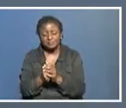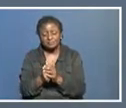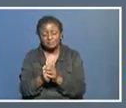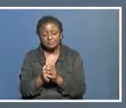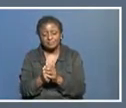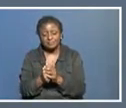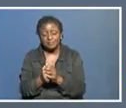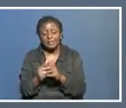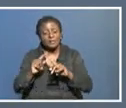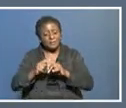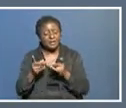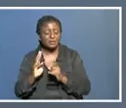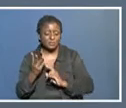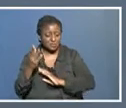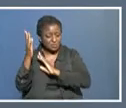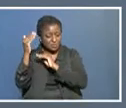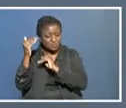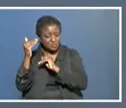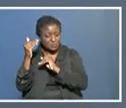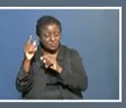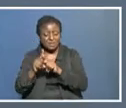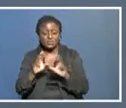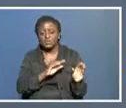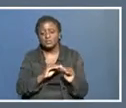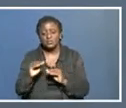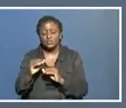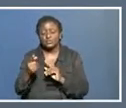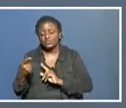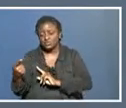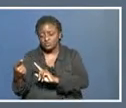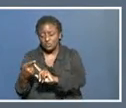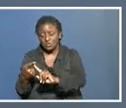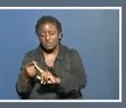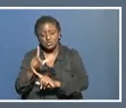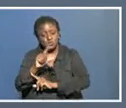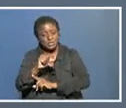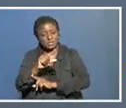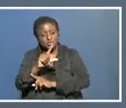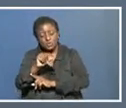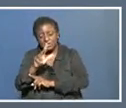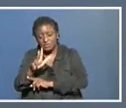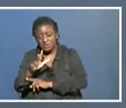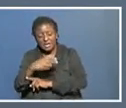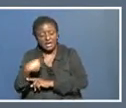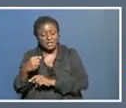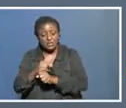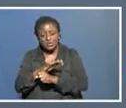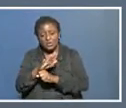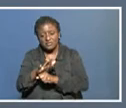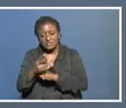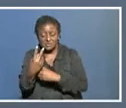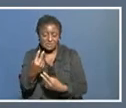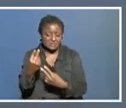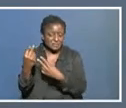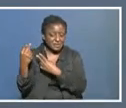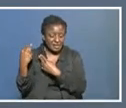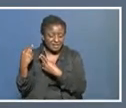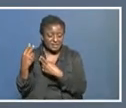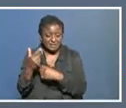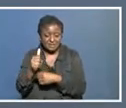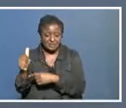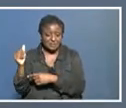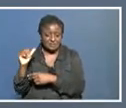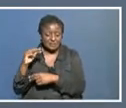But we're hopeful that as we move towards 2023 and COVID is in our rearview mirror, that we